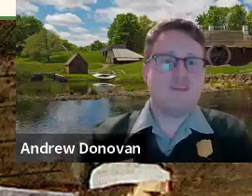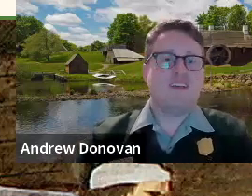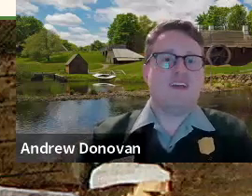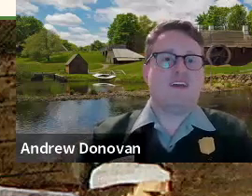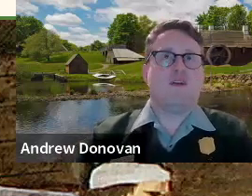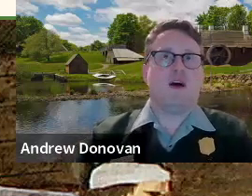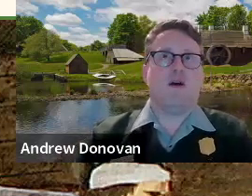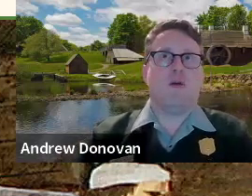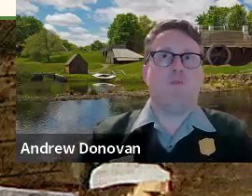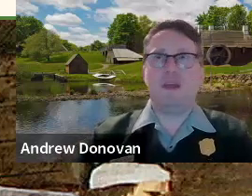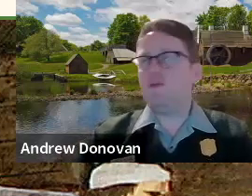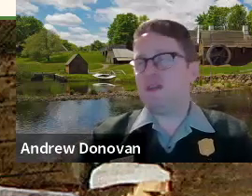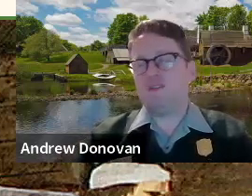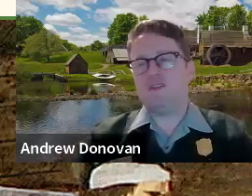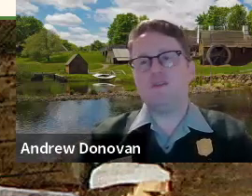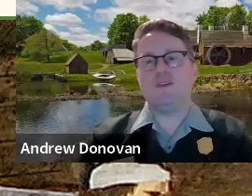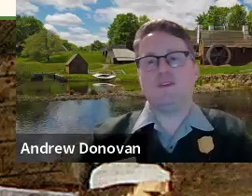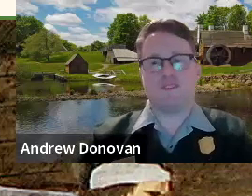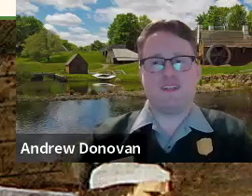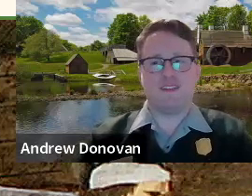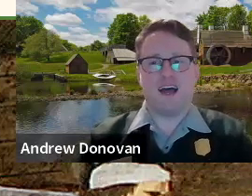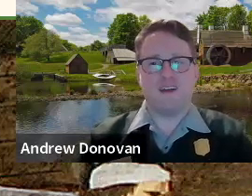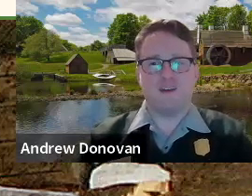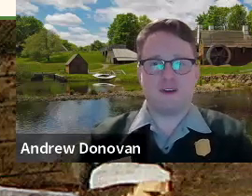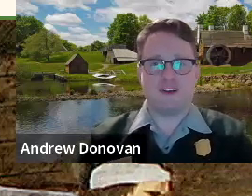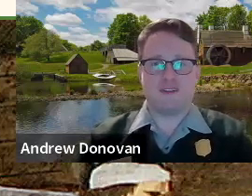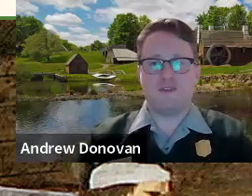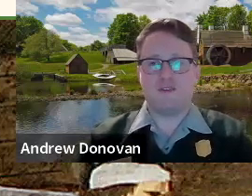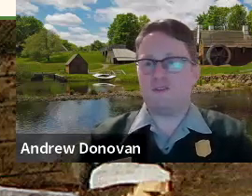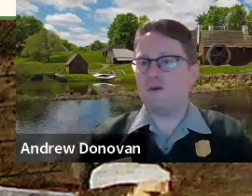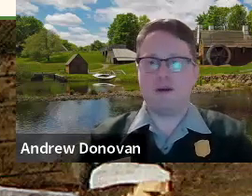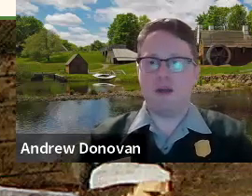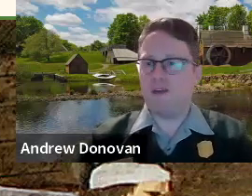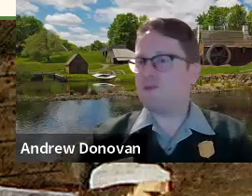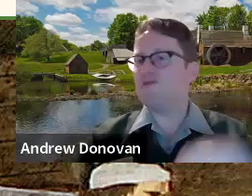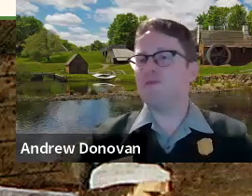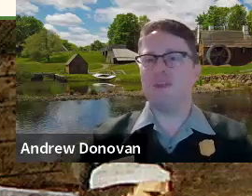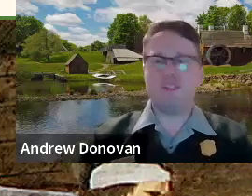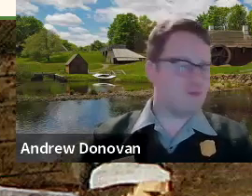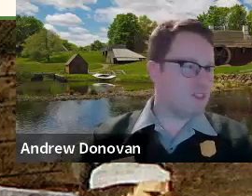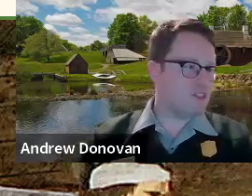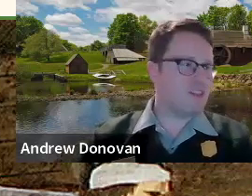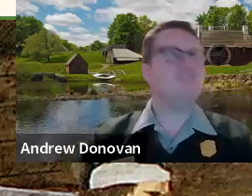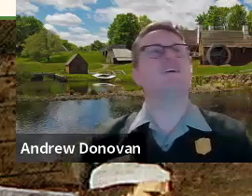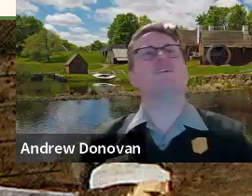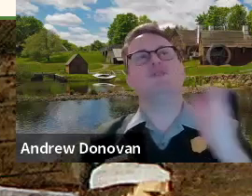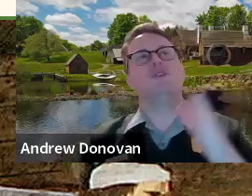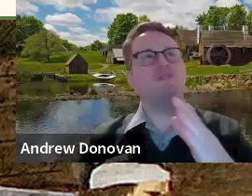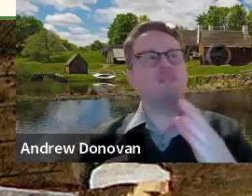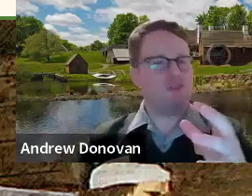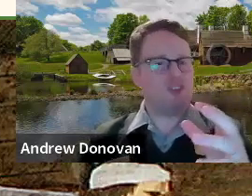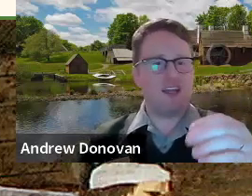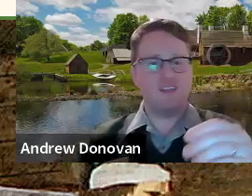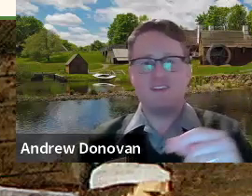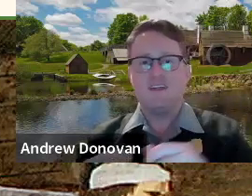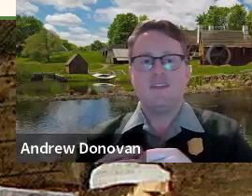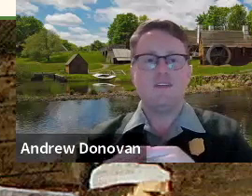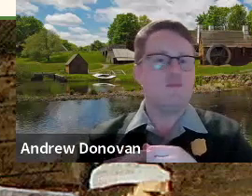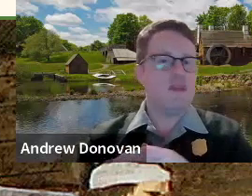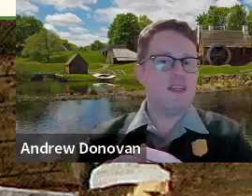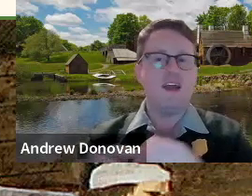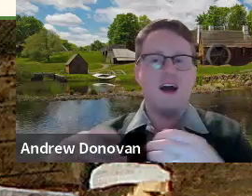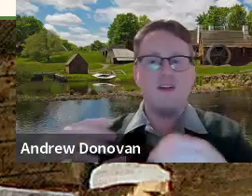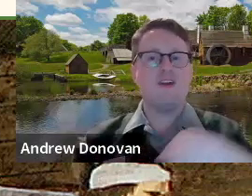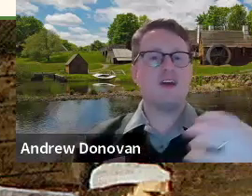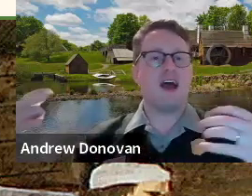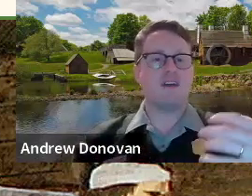Saugus. A big one is going to be those skilled iron workers. So everyone from Richard Leader, Joseph Jenks,